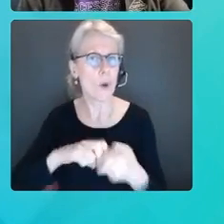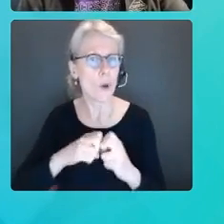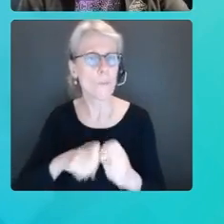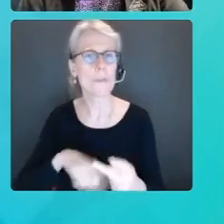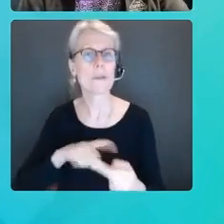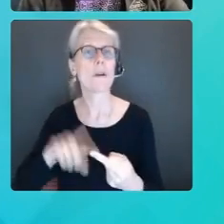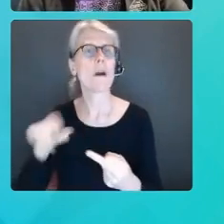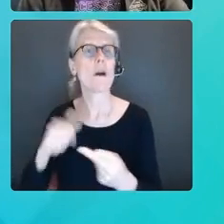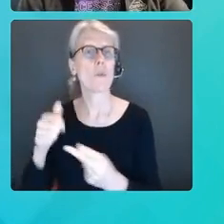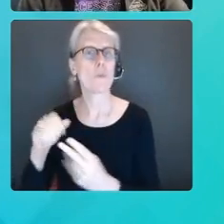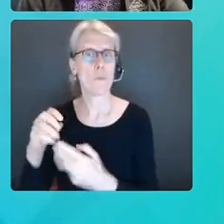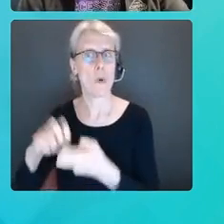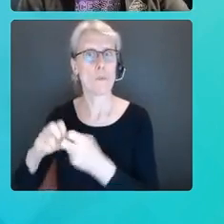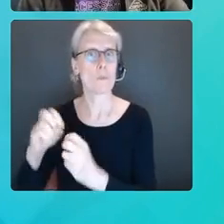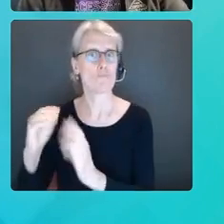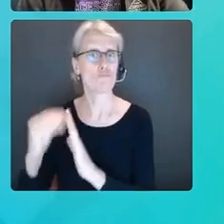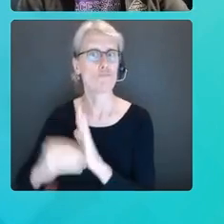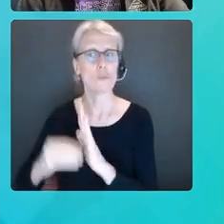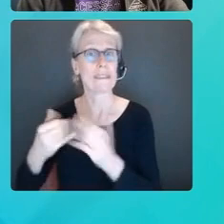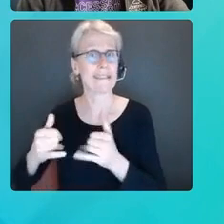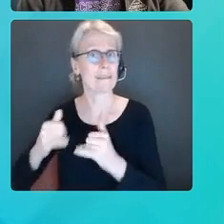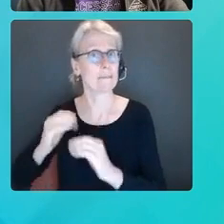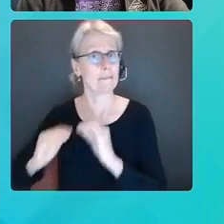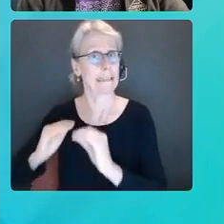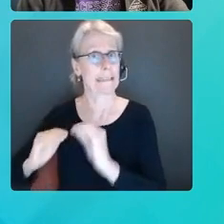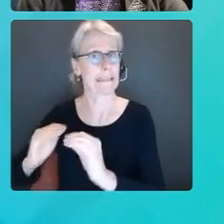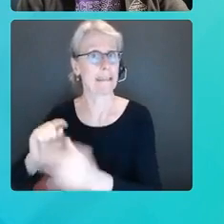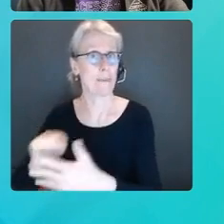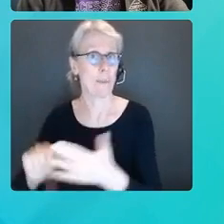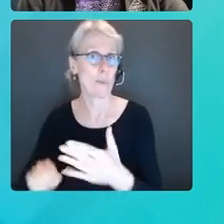working on fixing in Hub.